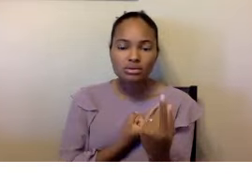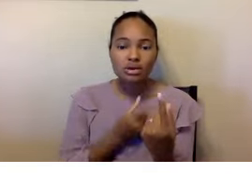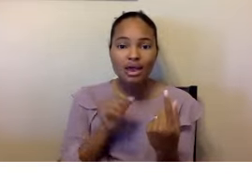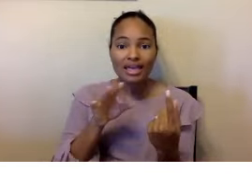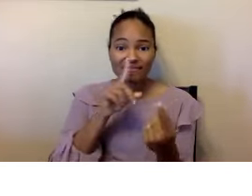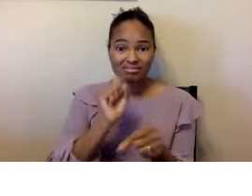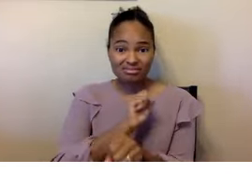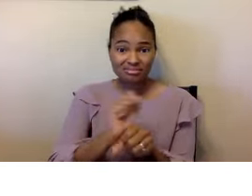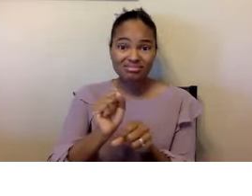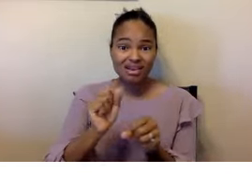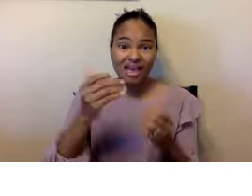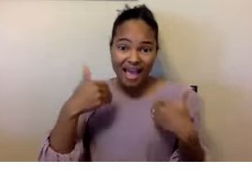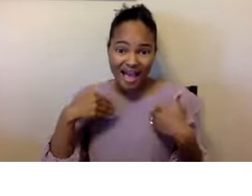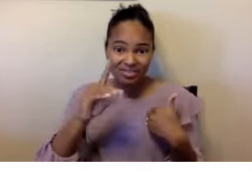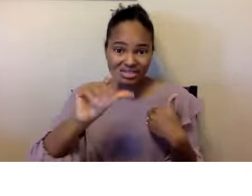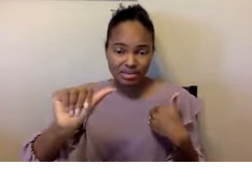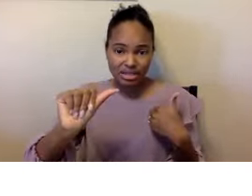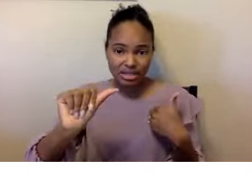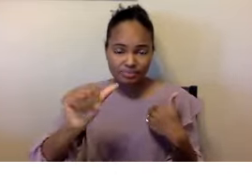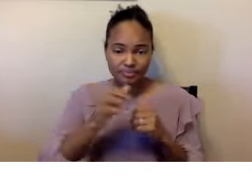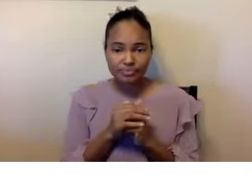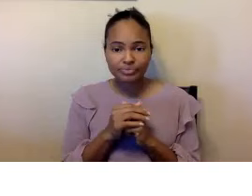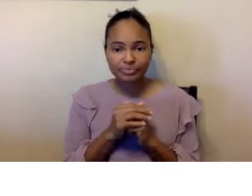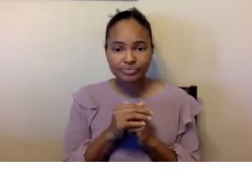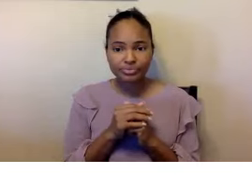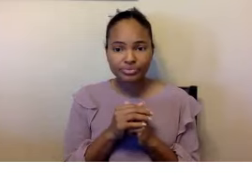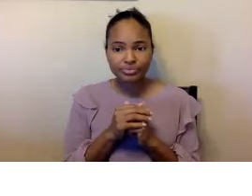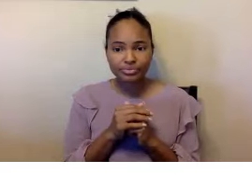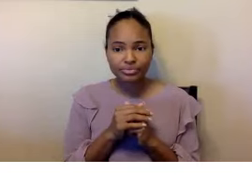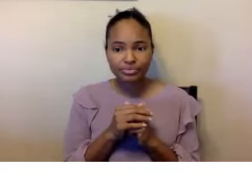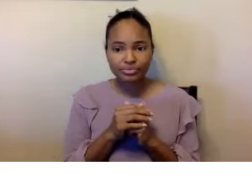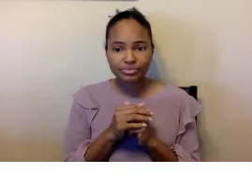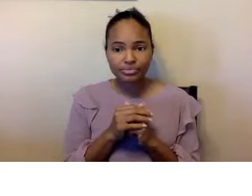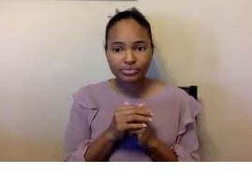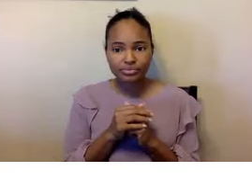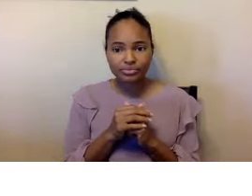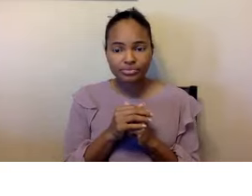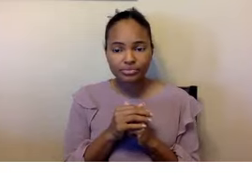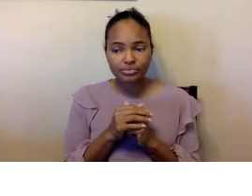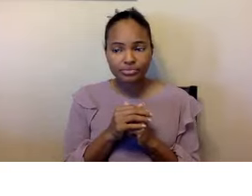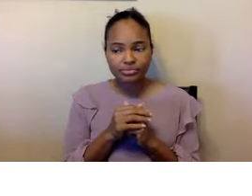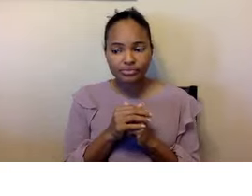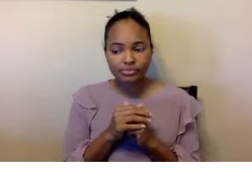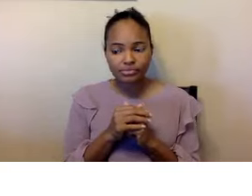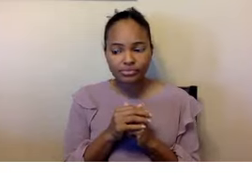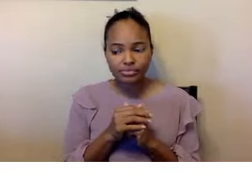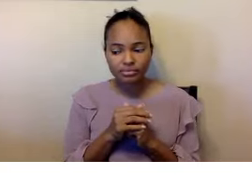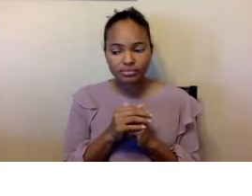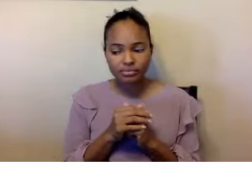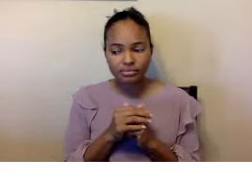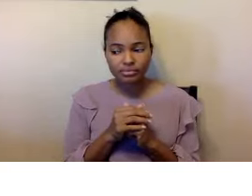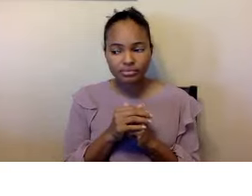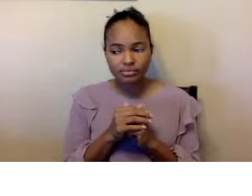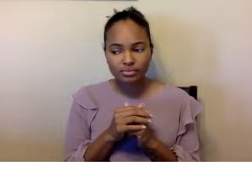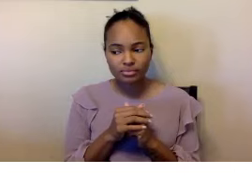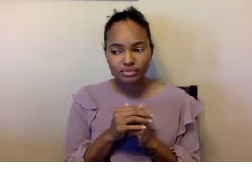out a better message if you're a person with a disability when it comes to talking about your issues. Because I